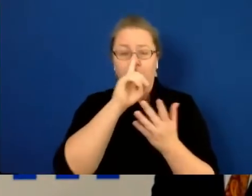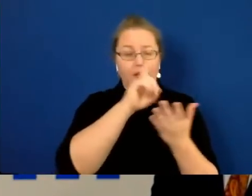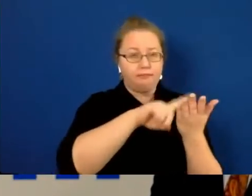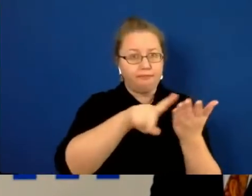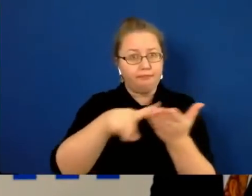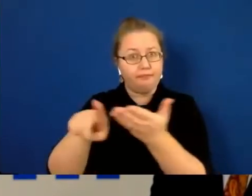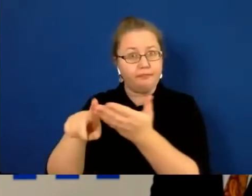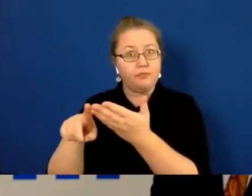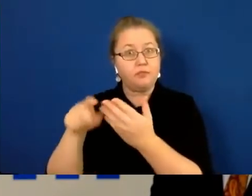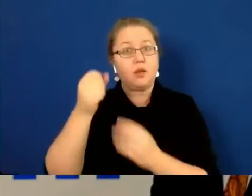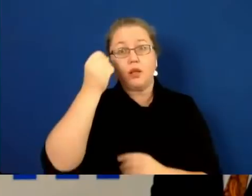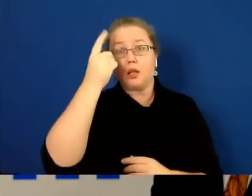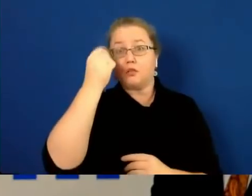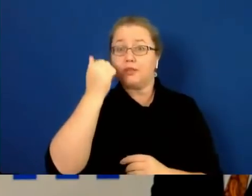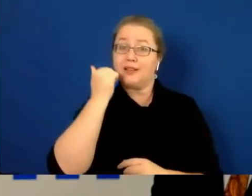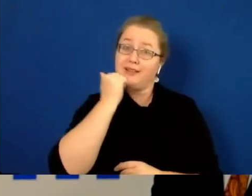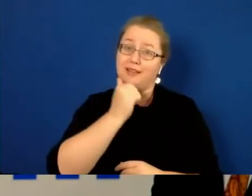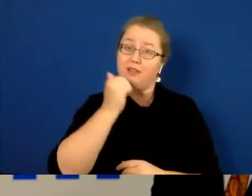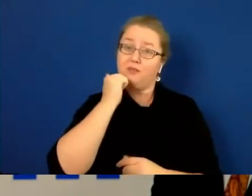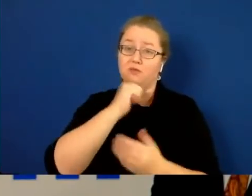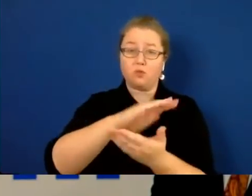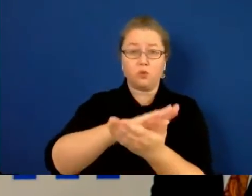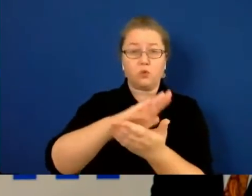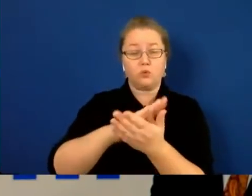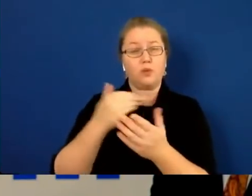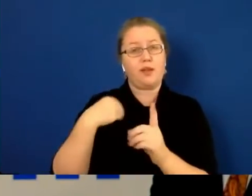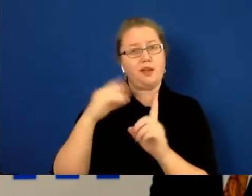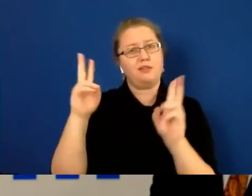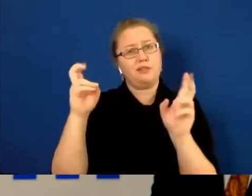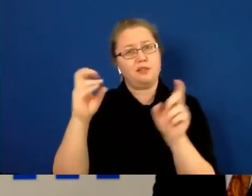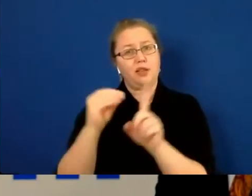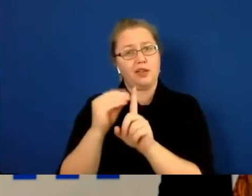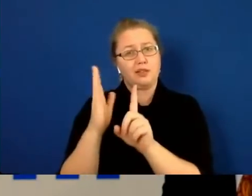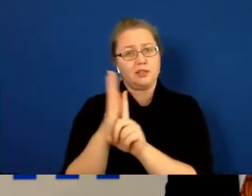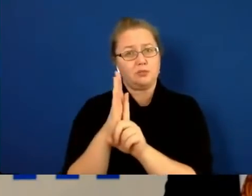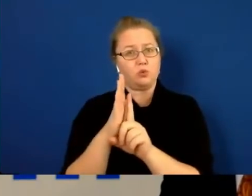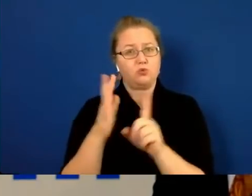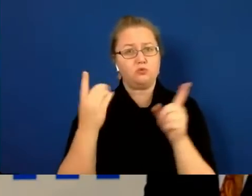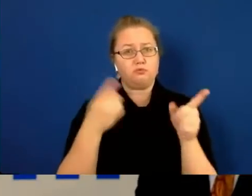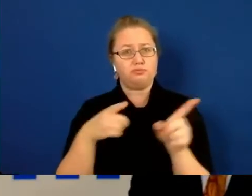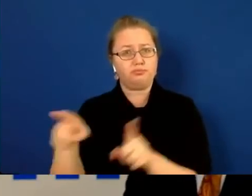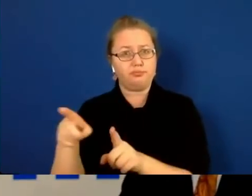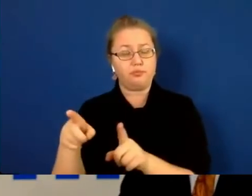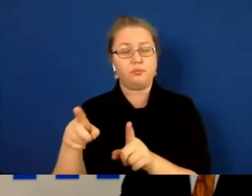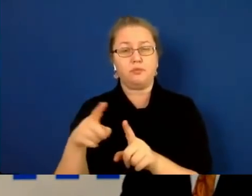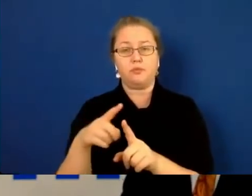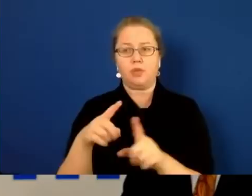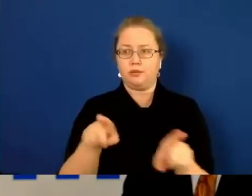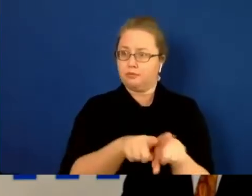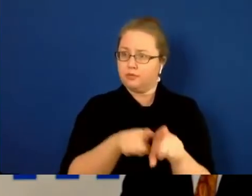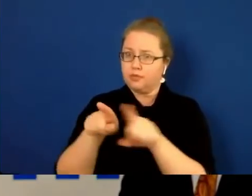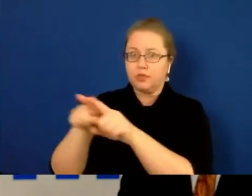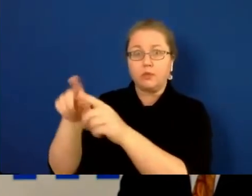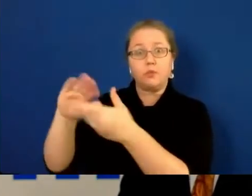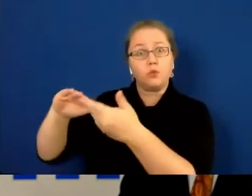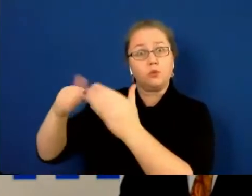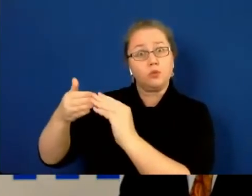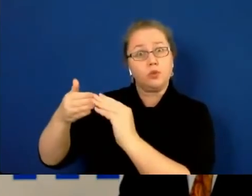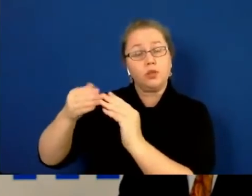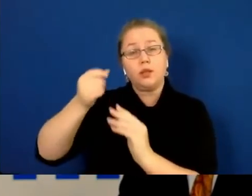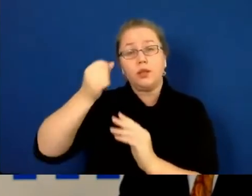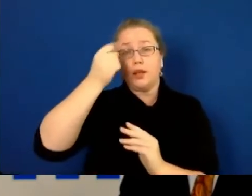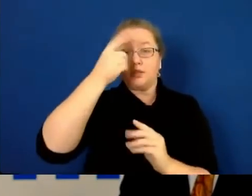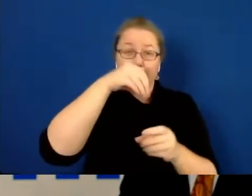average daily rate over a week, is something that we look at to help us understand risk in a community. As well, we look